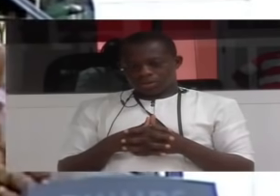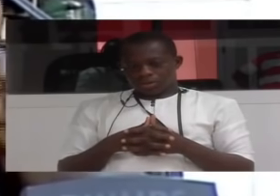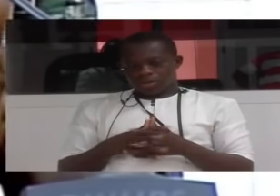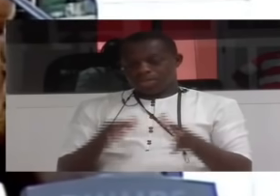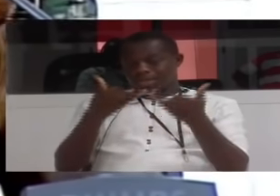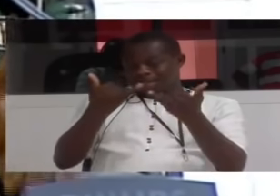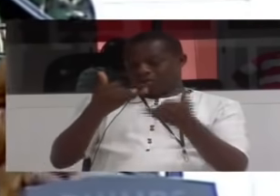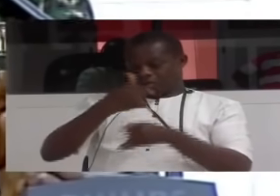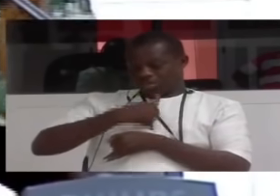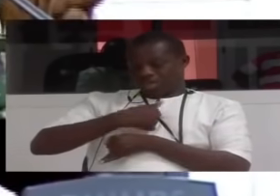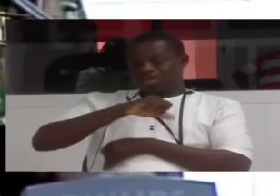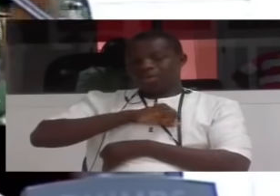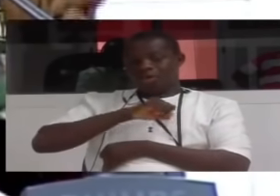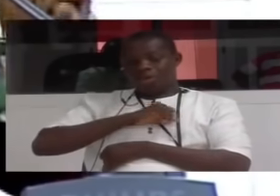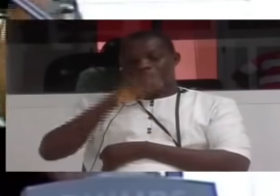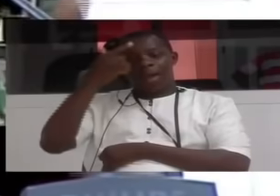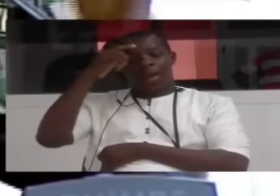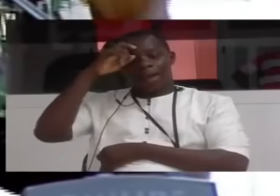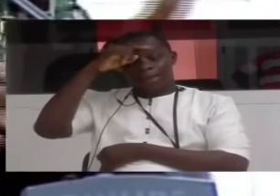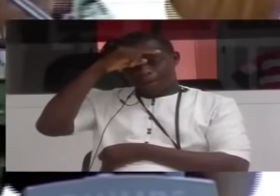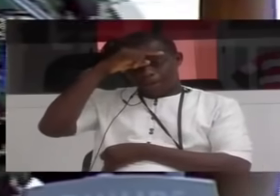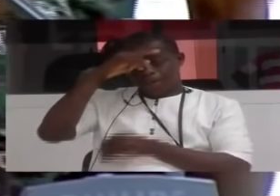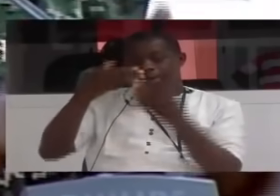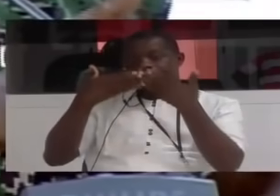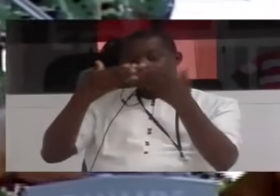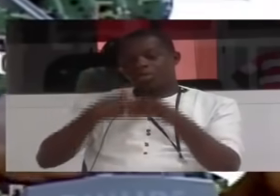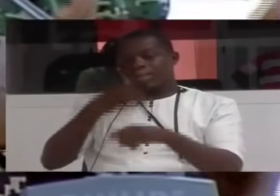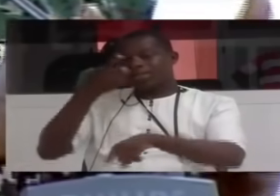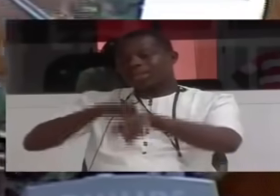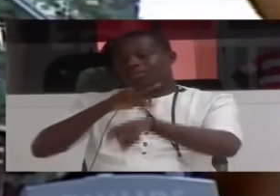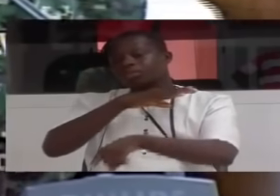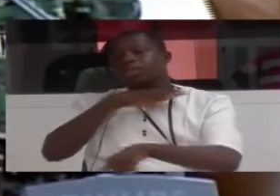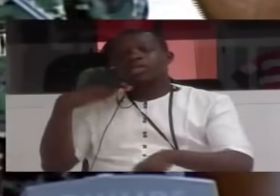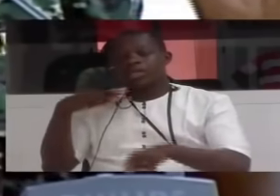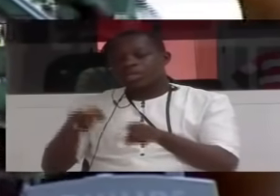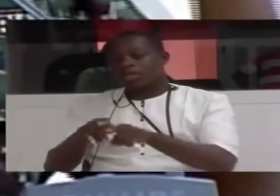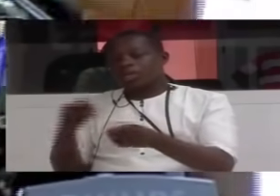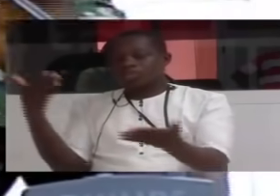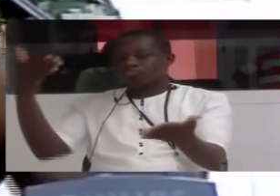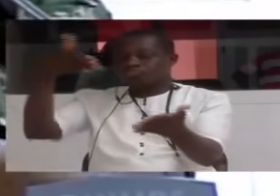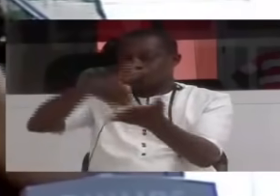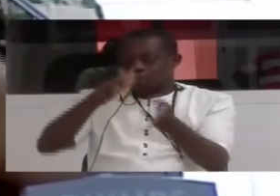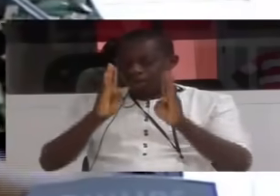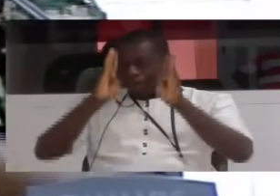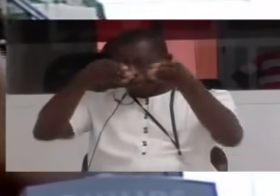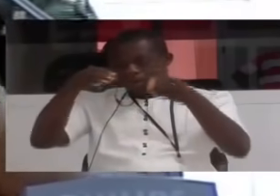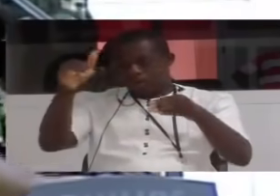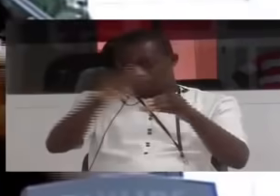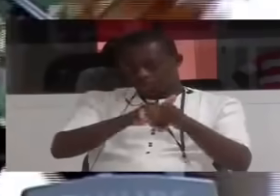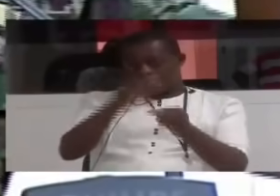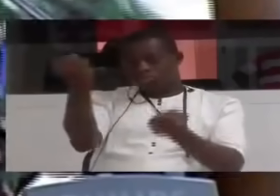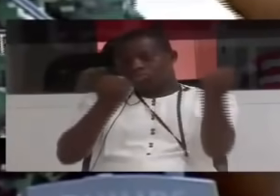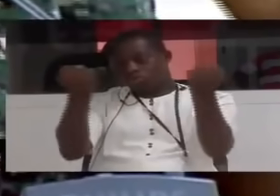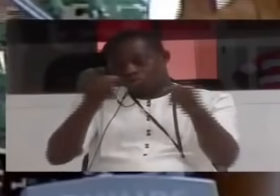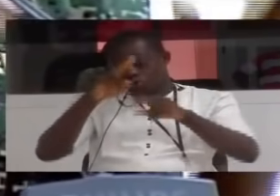suma xel lima may moy Ilo bañ ko reyé dañ ko indi be ci bridge bi fofu pousse ko dugal ko ci moto bi toklo ko ci moto